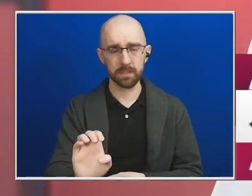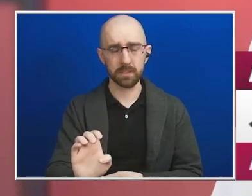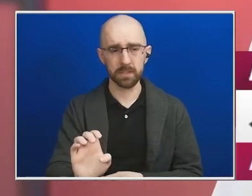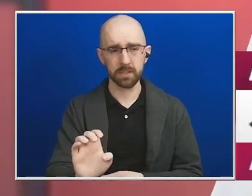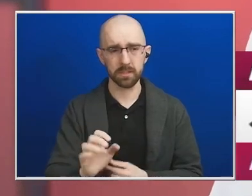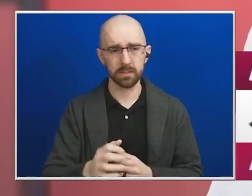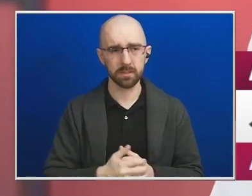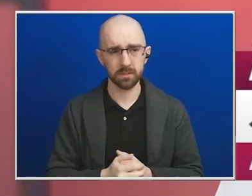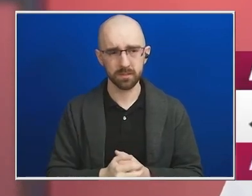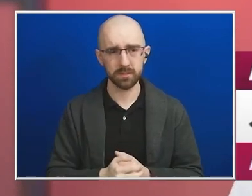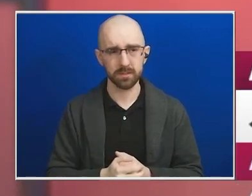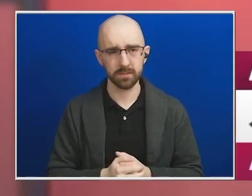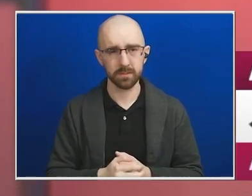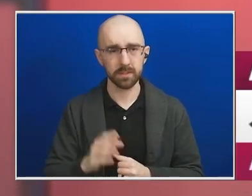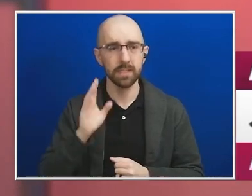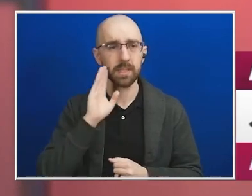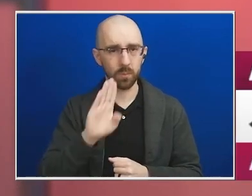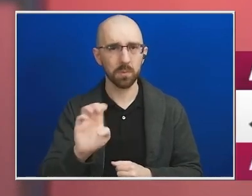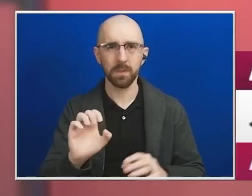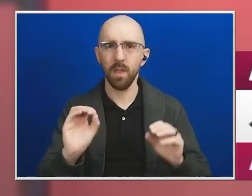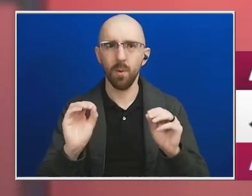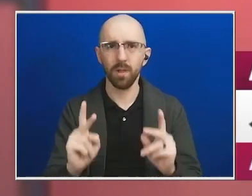it's going to be okay.